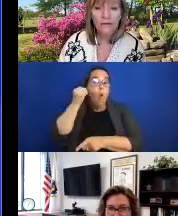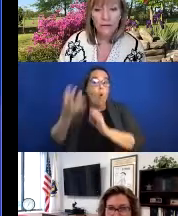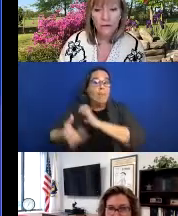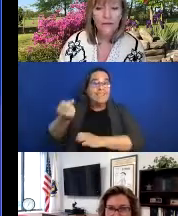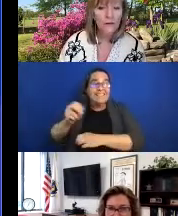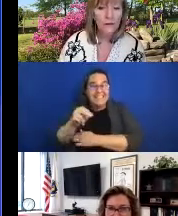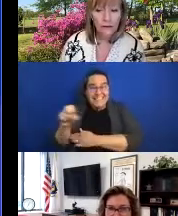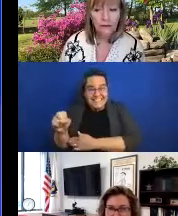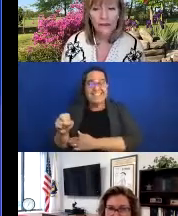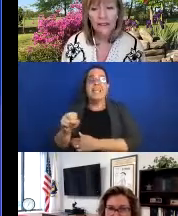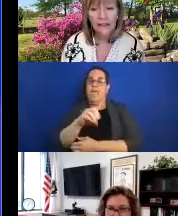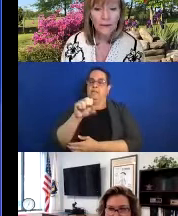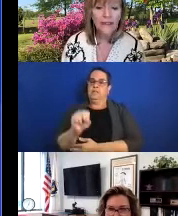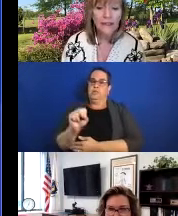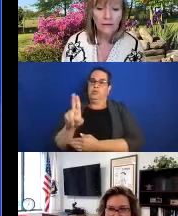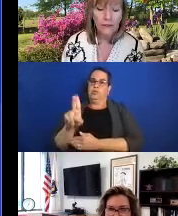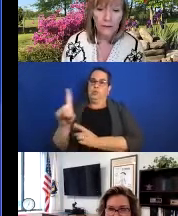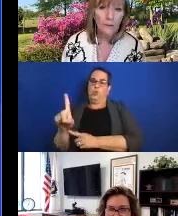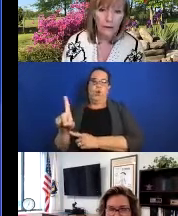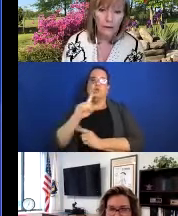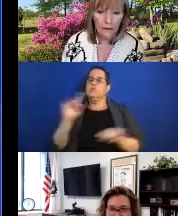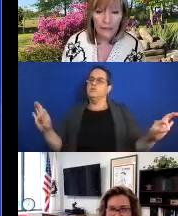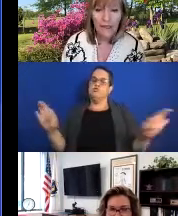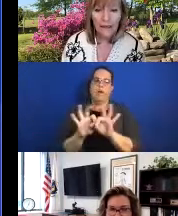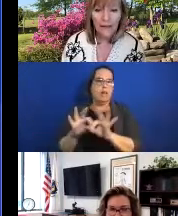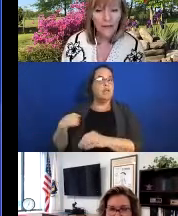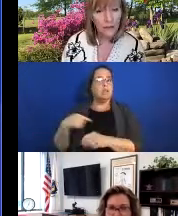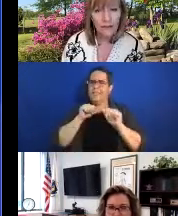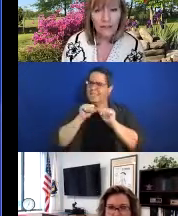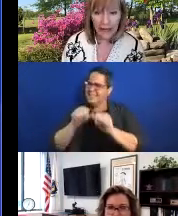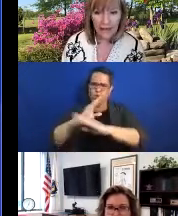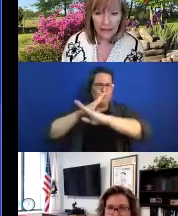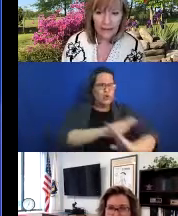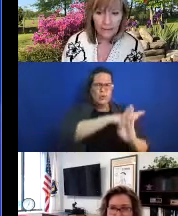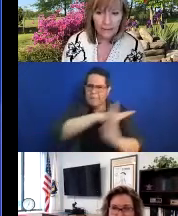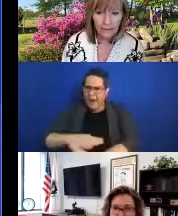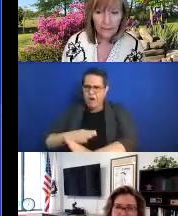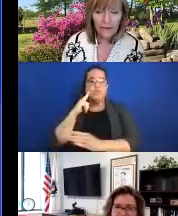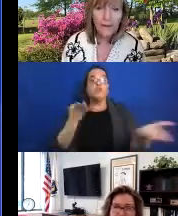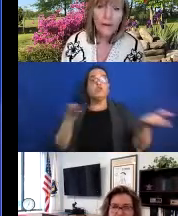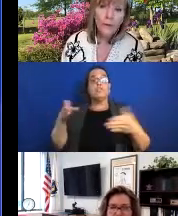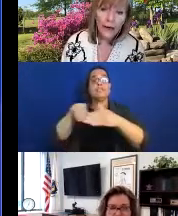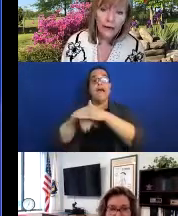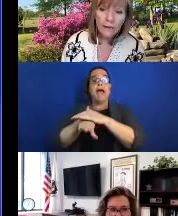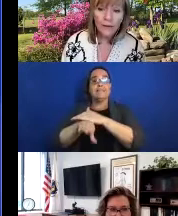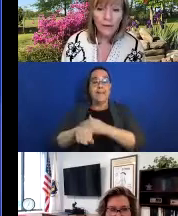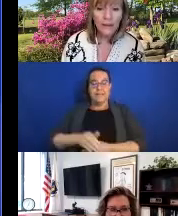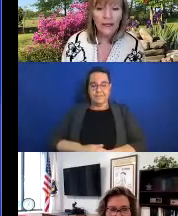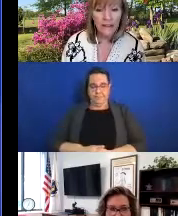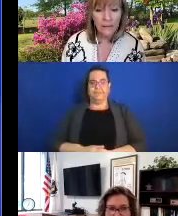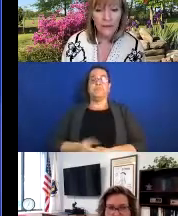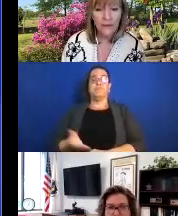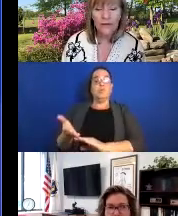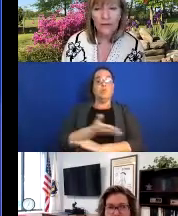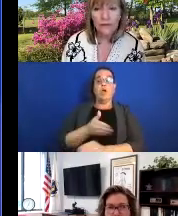abuse disorders is critical as we continue to reduce barriers to service access. Prior to being appointed